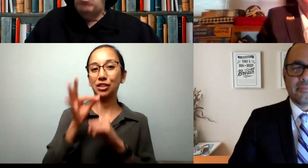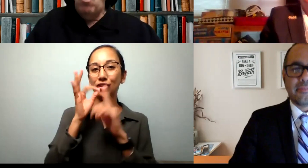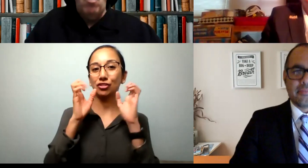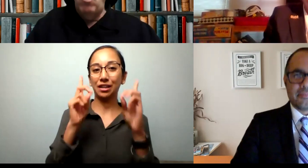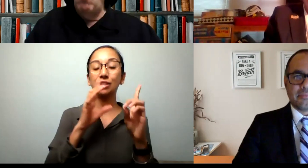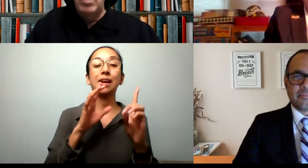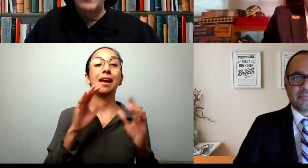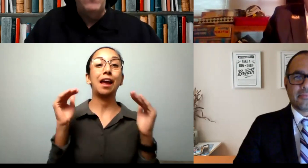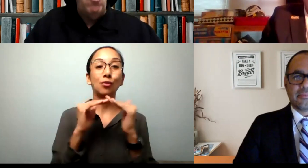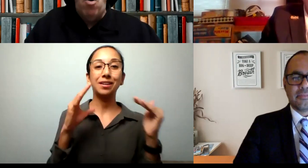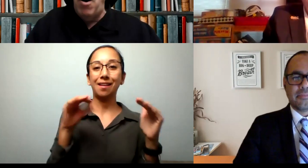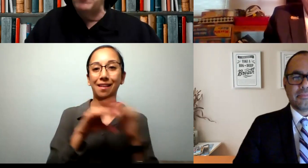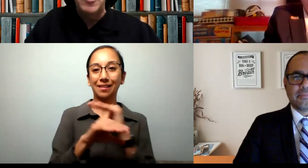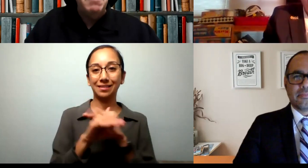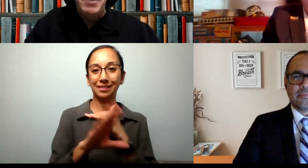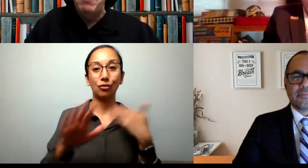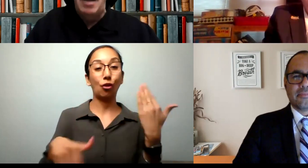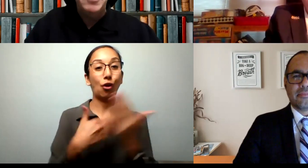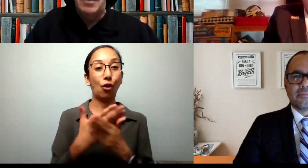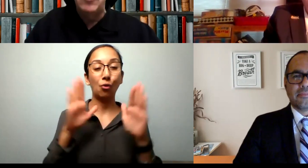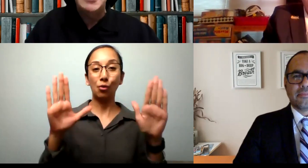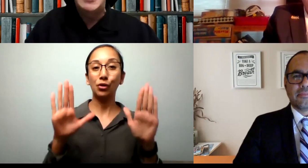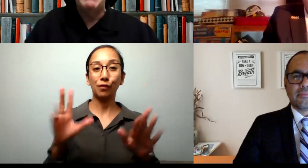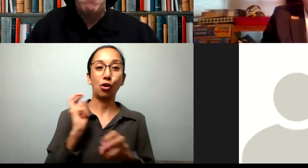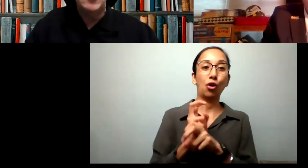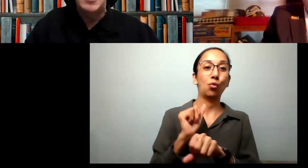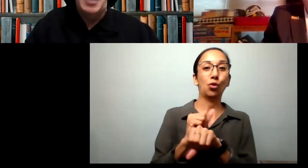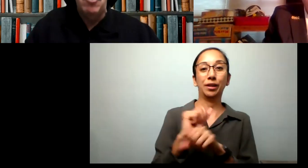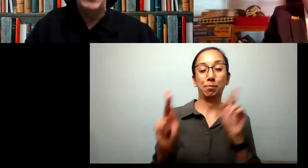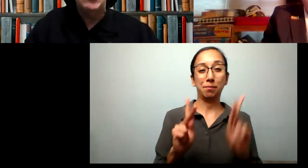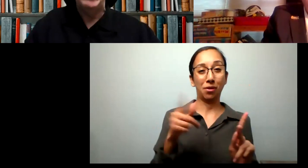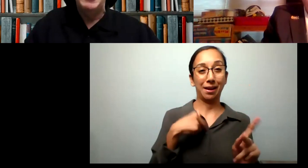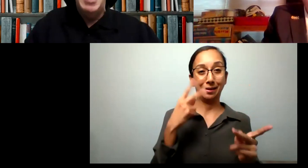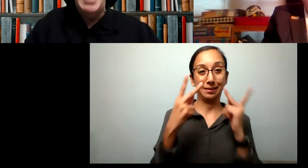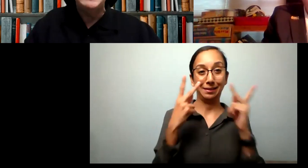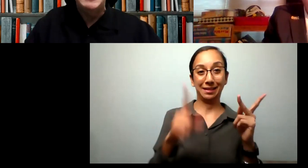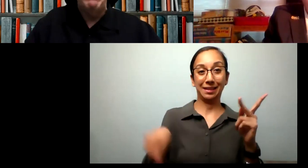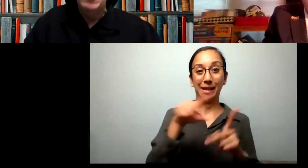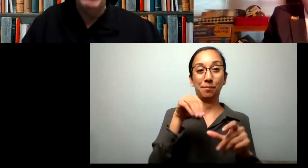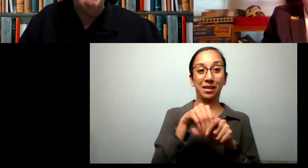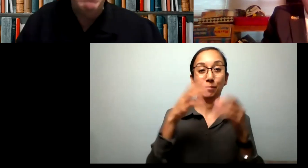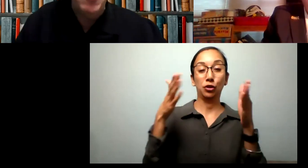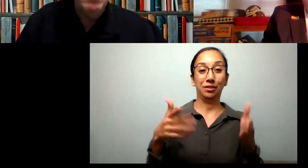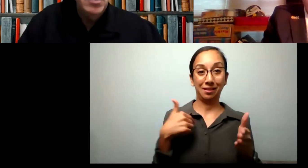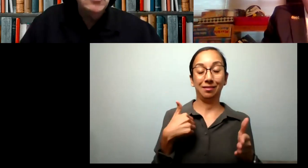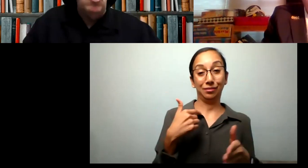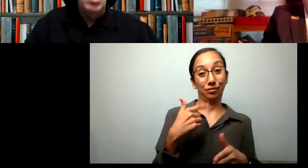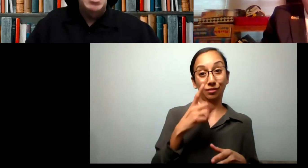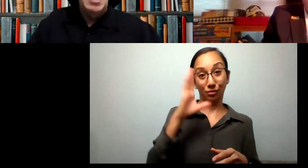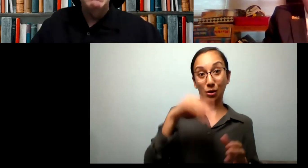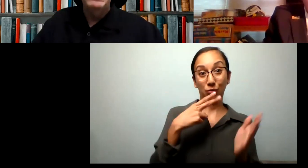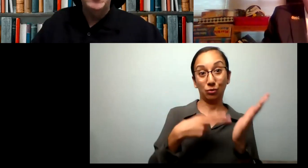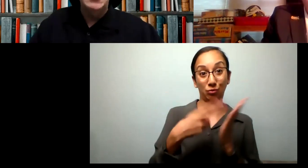Access. All wonderful, hardworking people. I'm telling you, I see them in person. I know it's true. I see them. Great people.